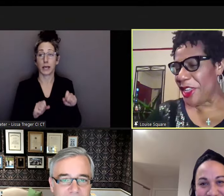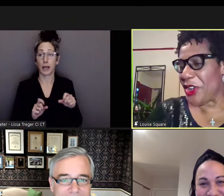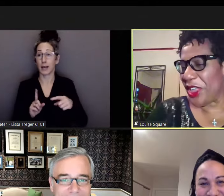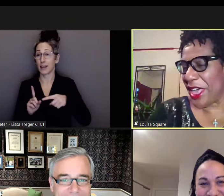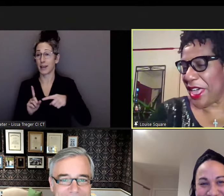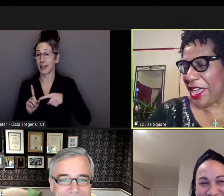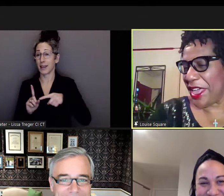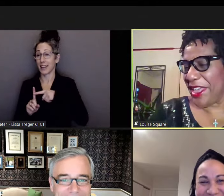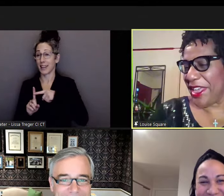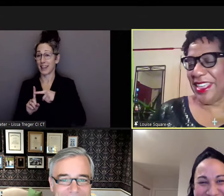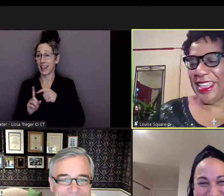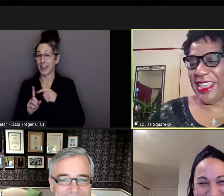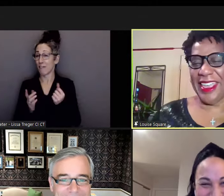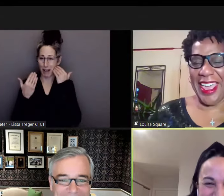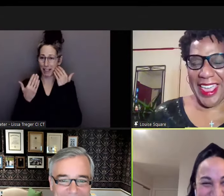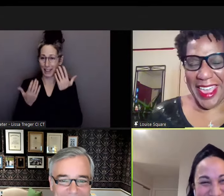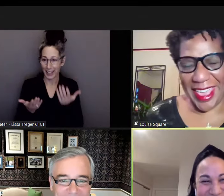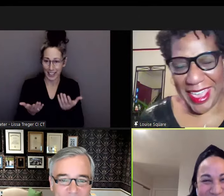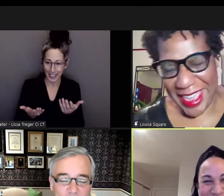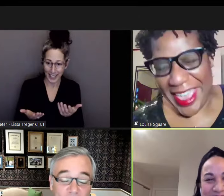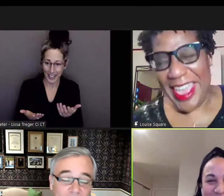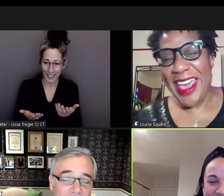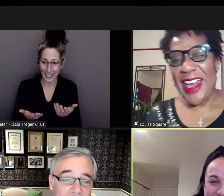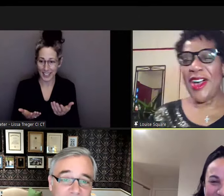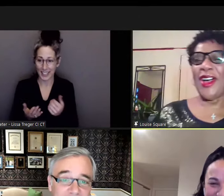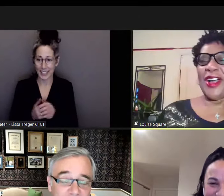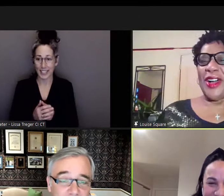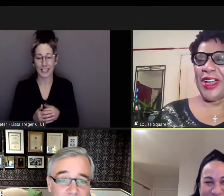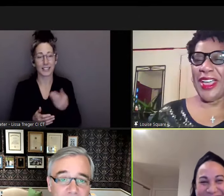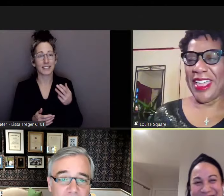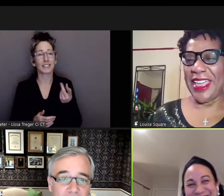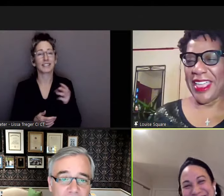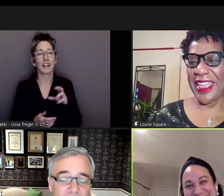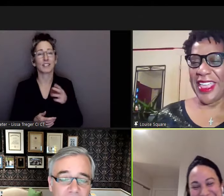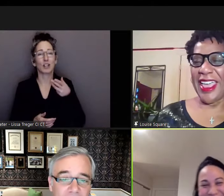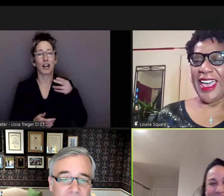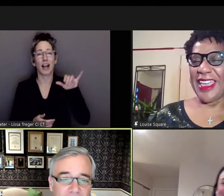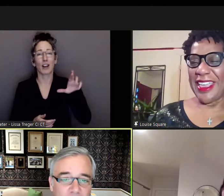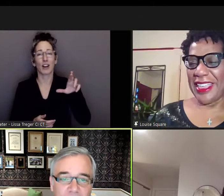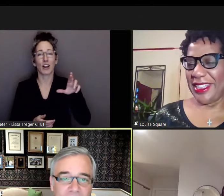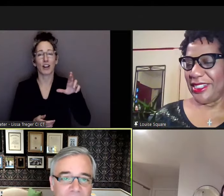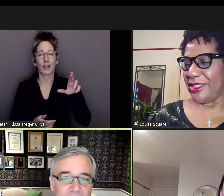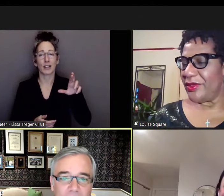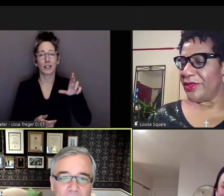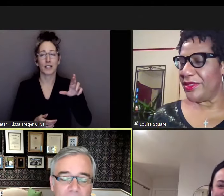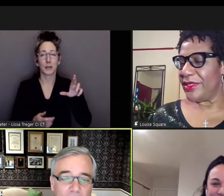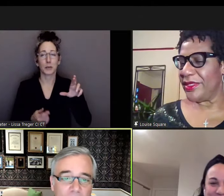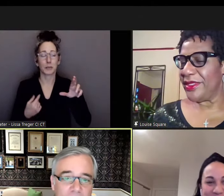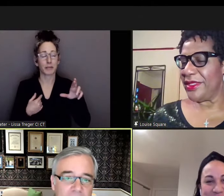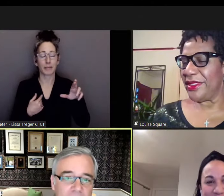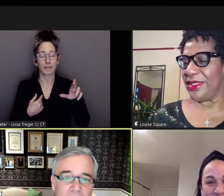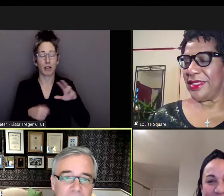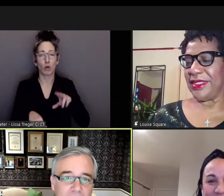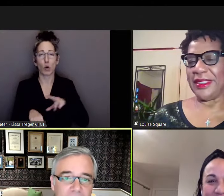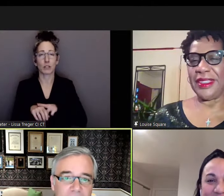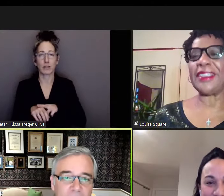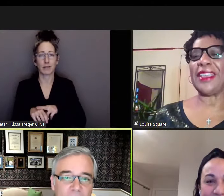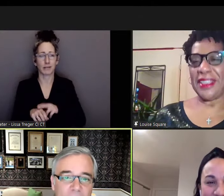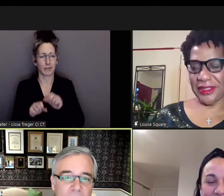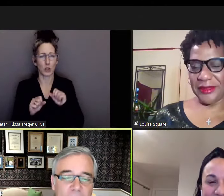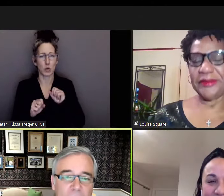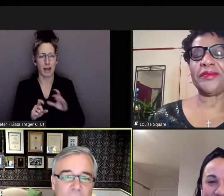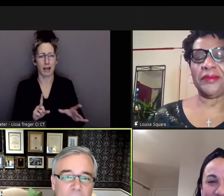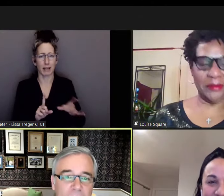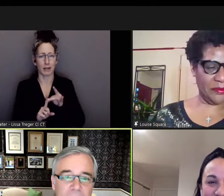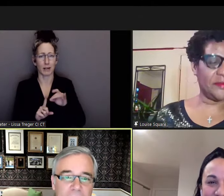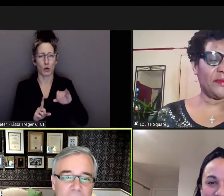Everybody's smiling. Okay. Well, I'll answer it first if you want. Of course you can.